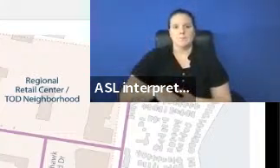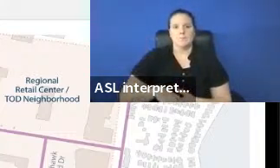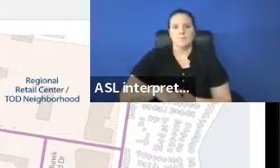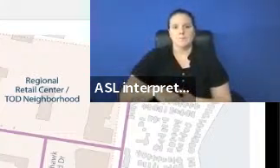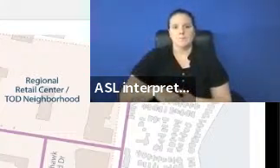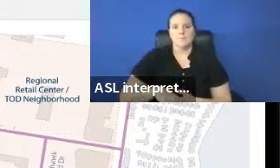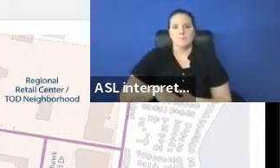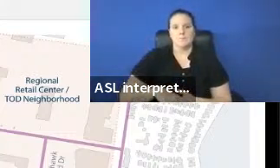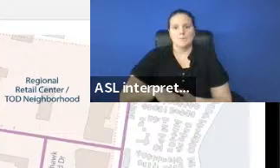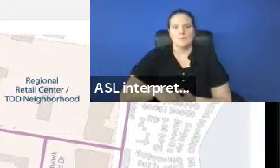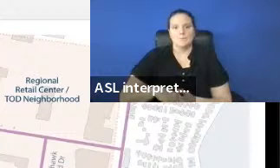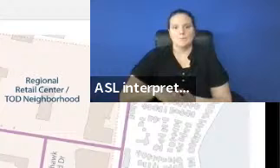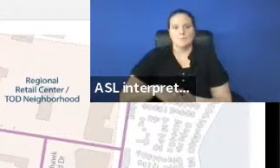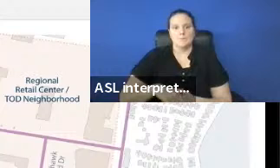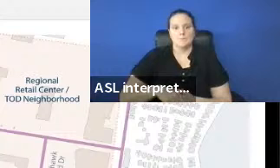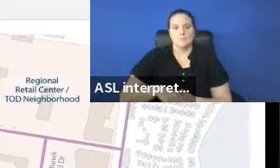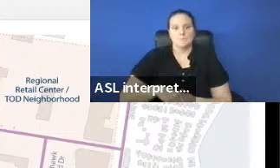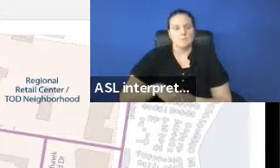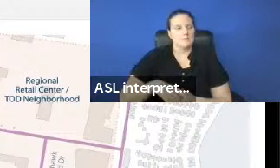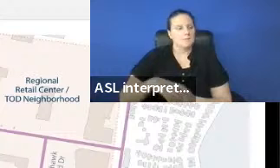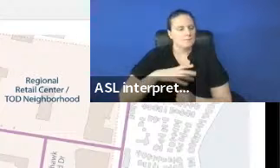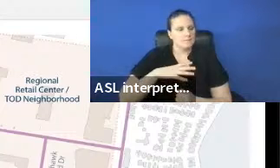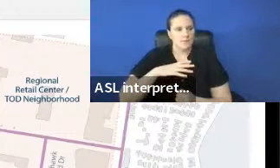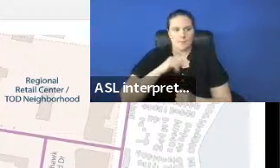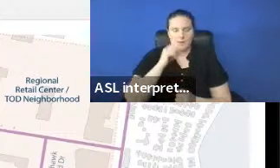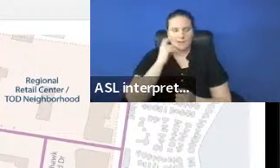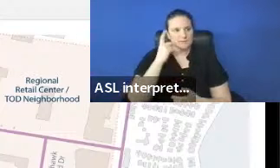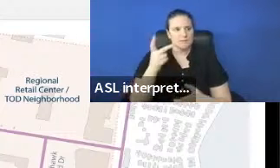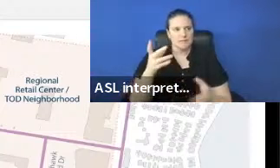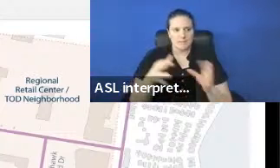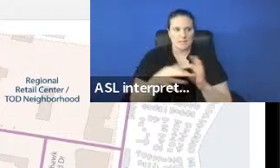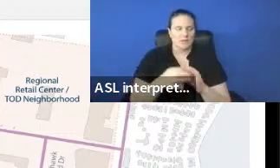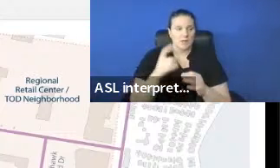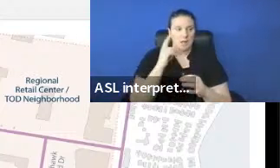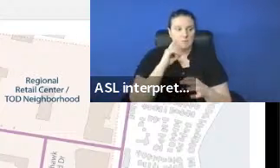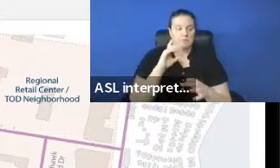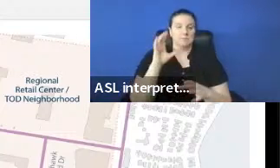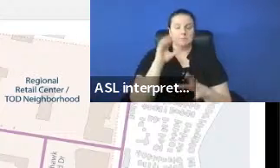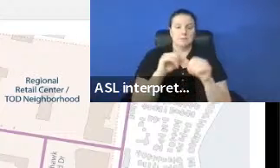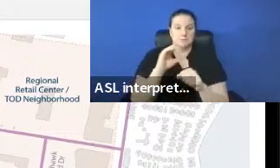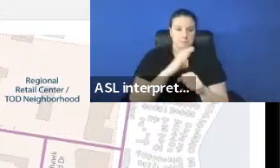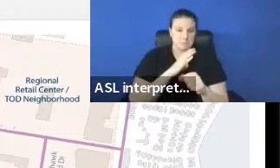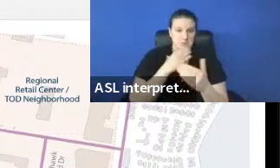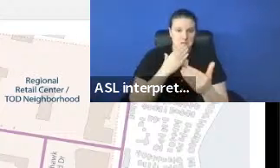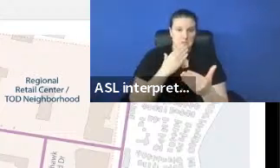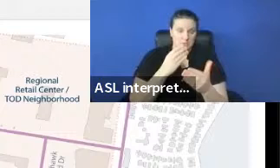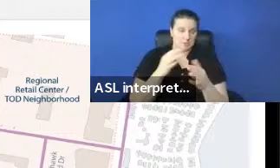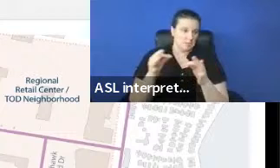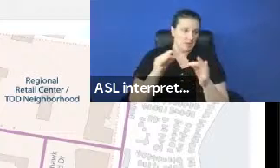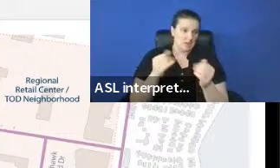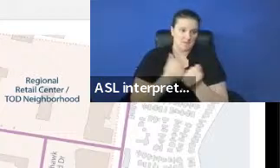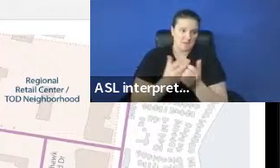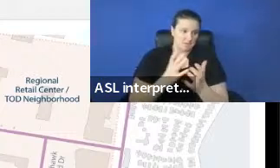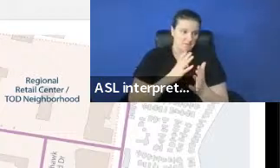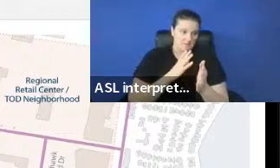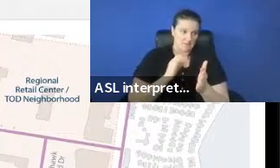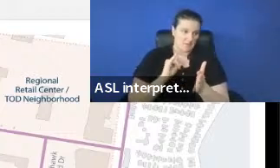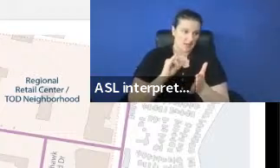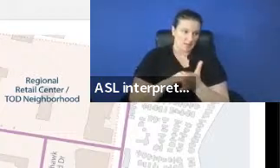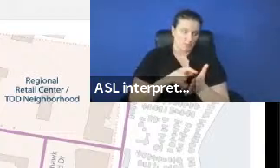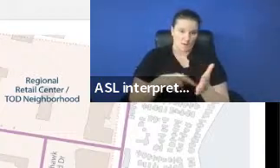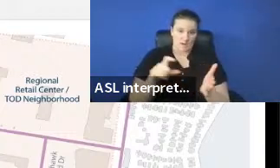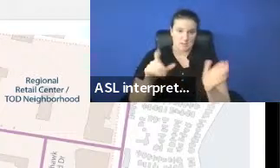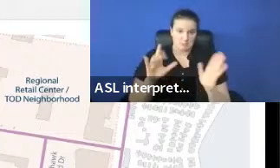Yes. Okay, then I just, I didn't see that connection. I thought it was missing. Thank you. That explains it all. That's all I need. Thank